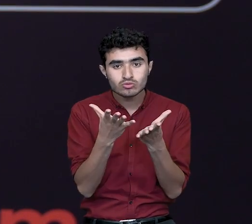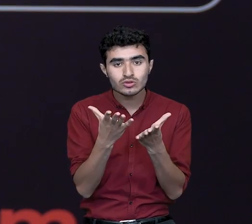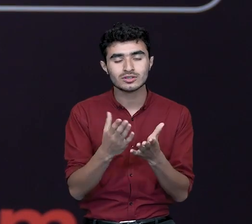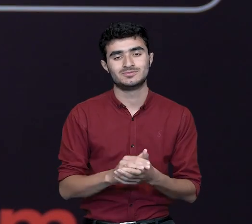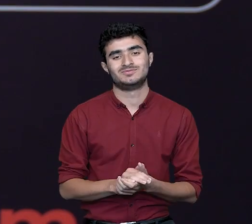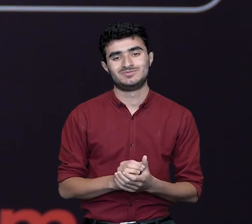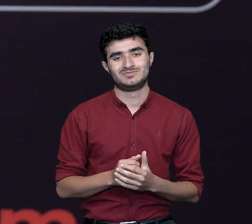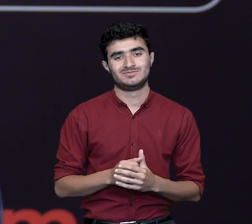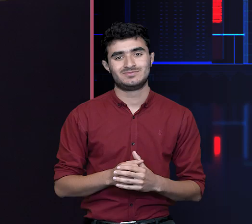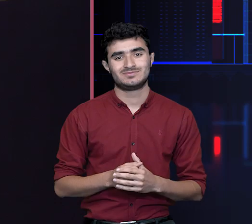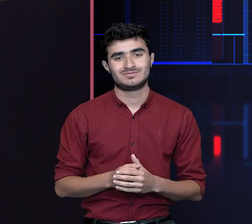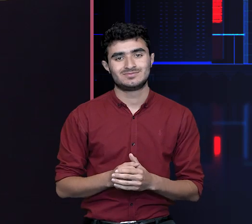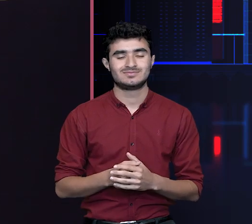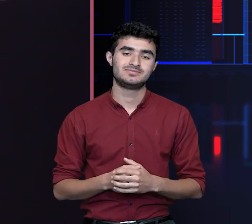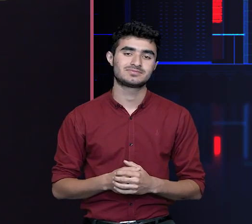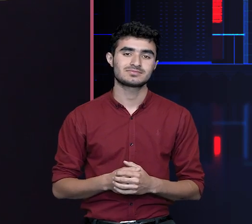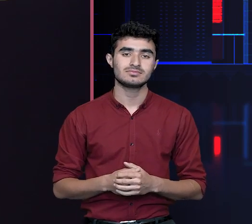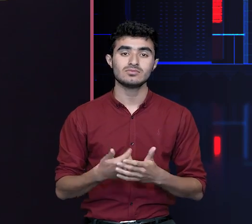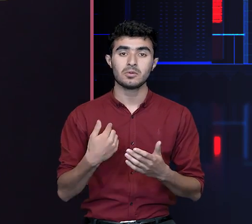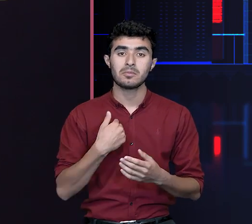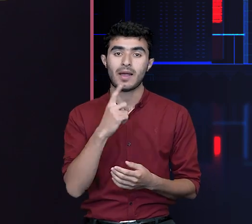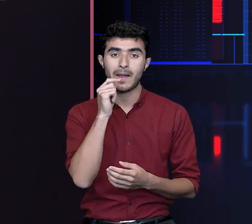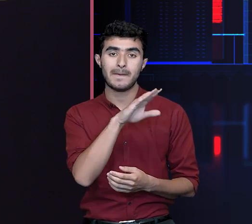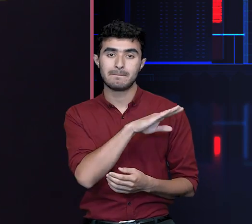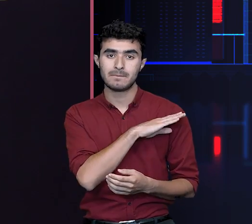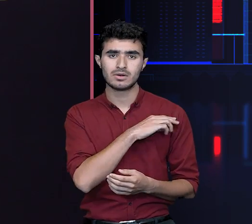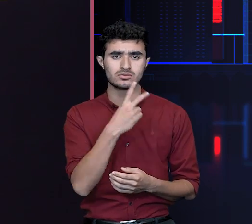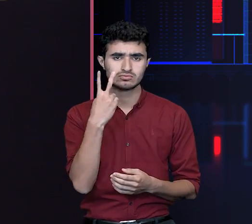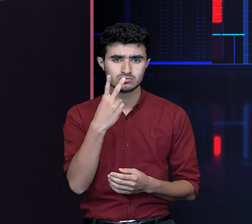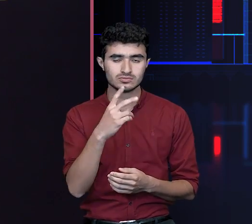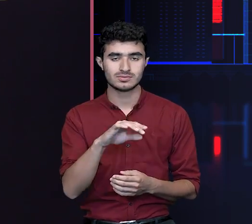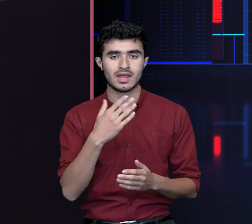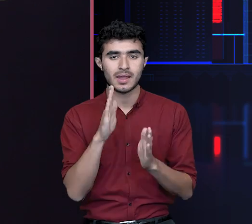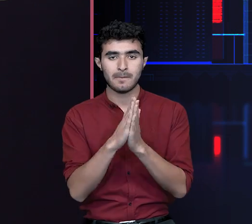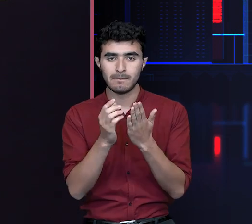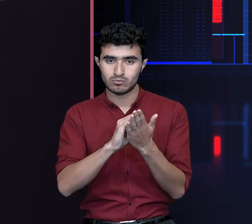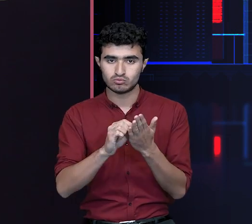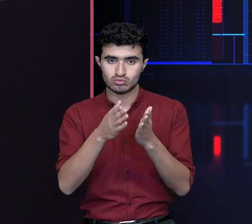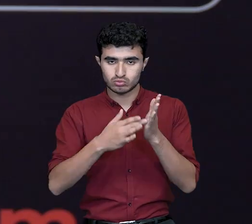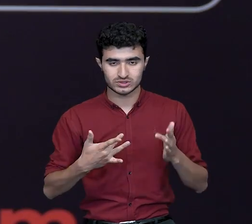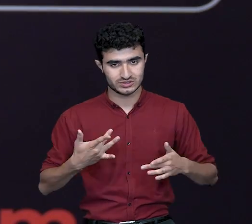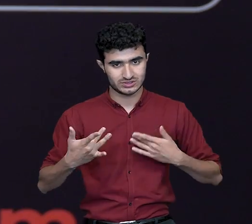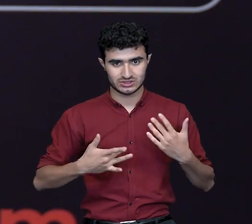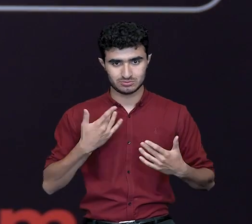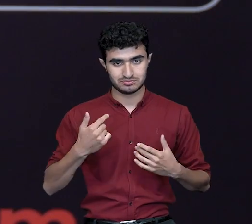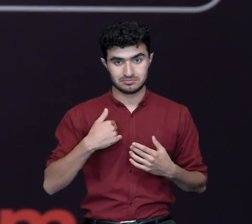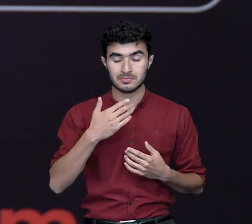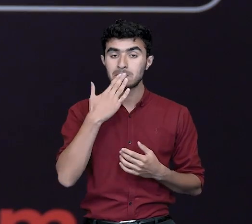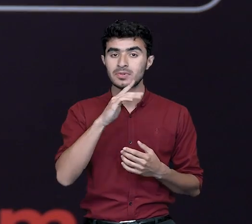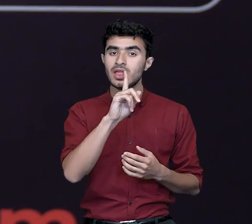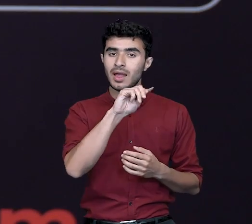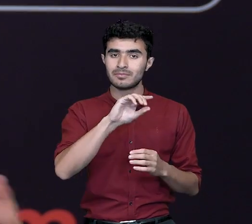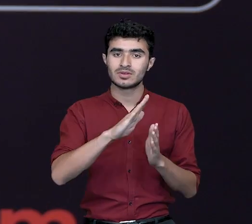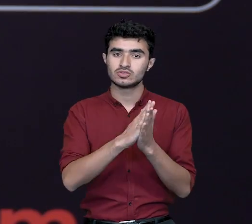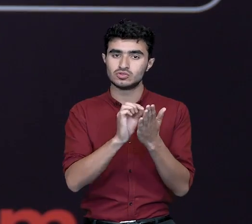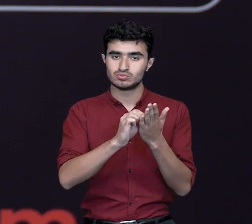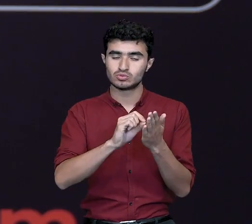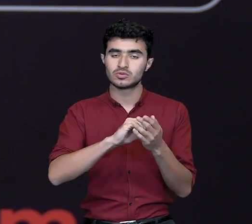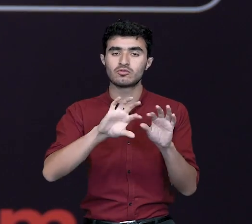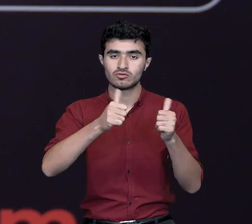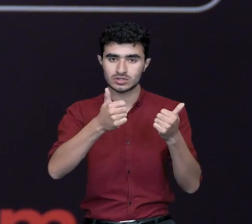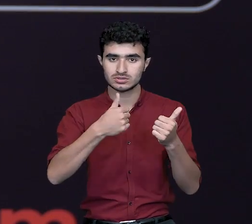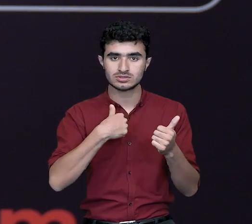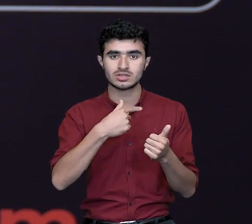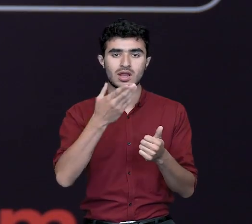take a big stride. So my brother was my biggest inspiration for writing this book, as he wrote and launched the book Deadly Than